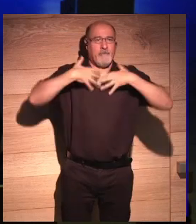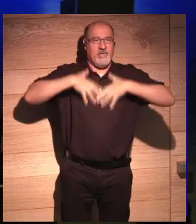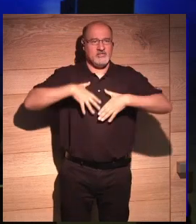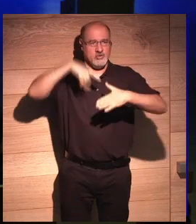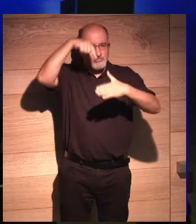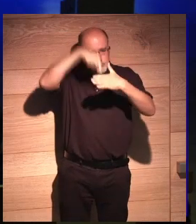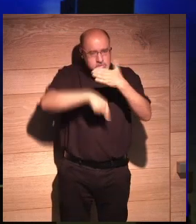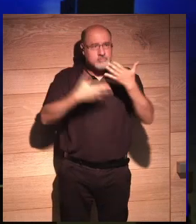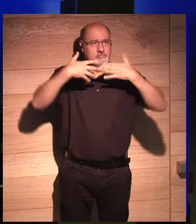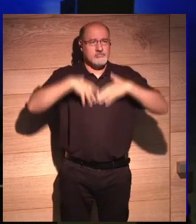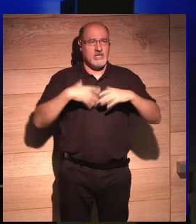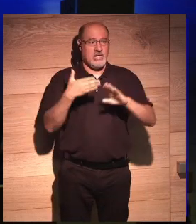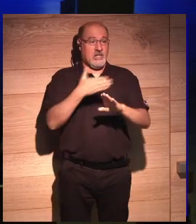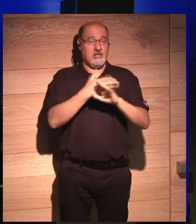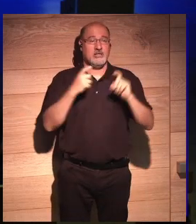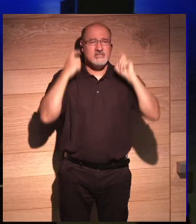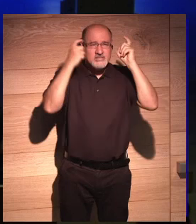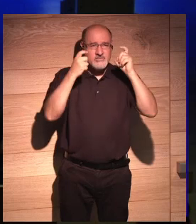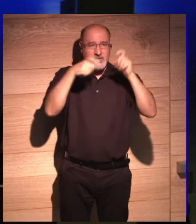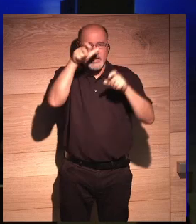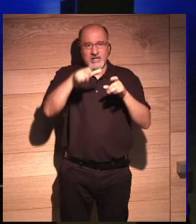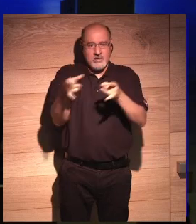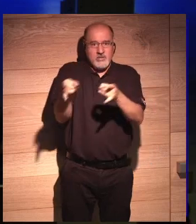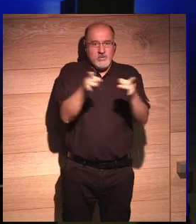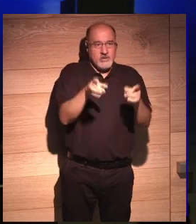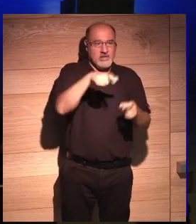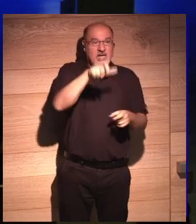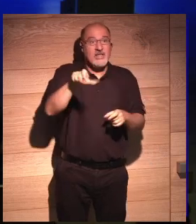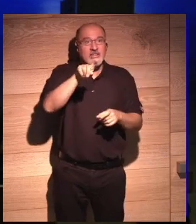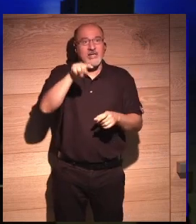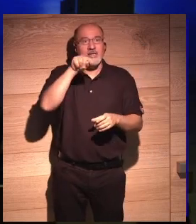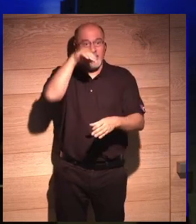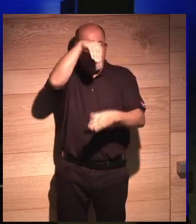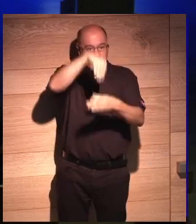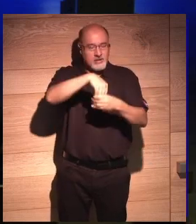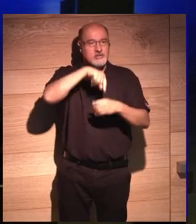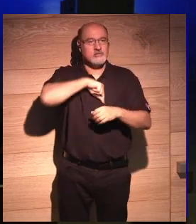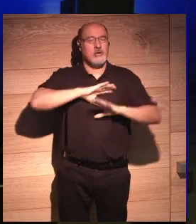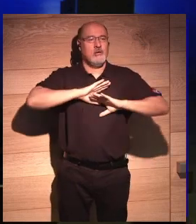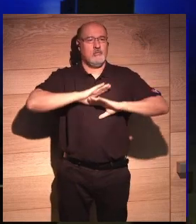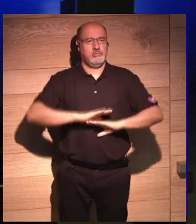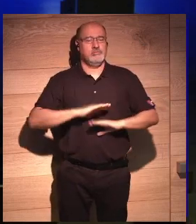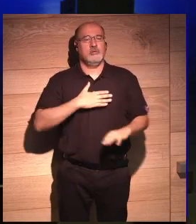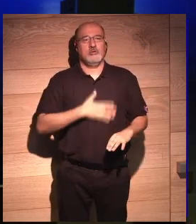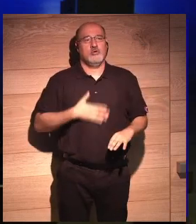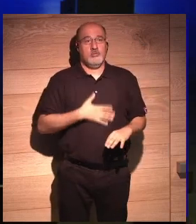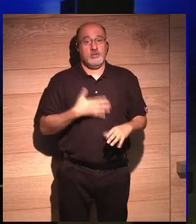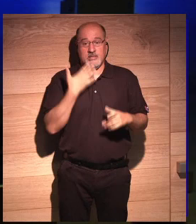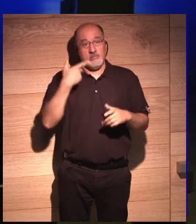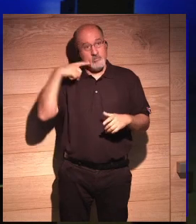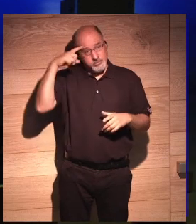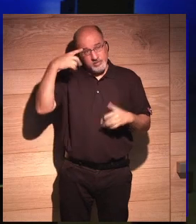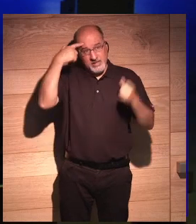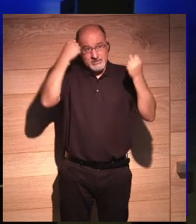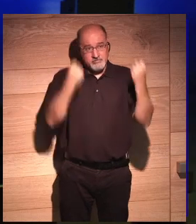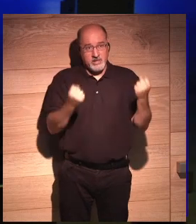giving people confidence, making sure they're comfortable. If they're a VR expert, well, they don't need much time, but they still need to be put in